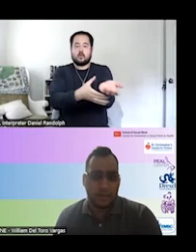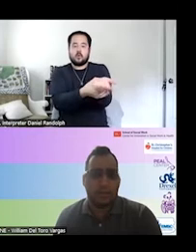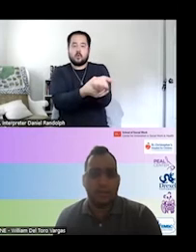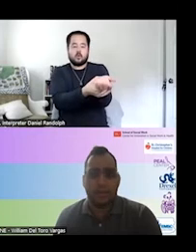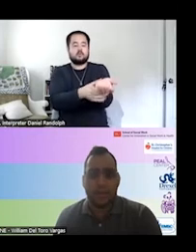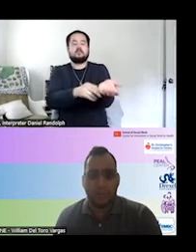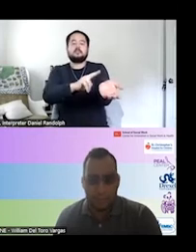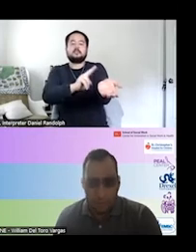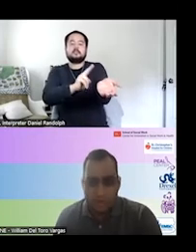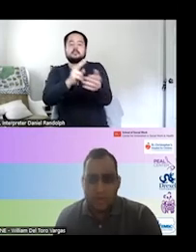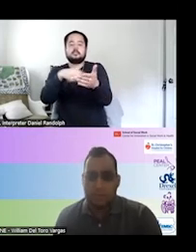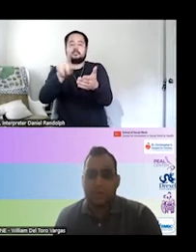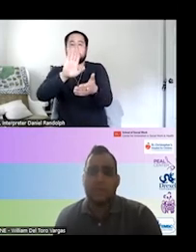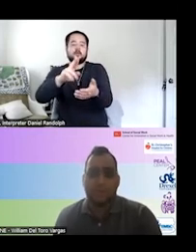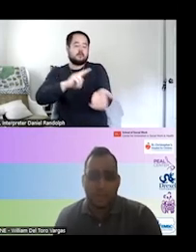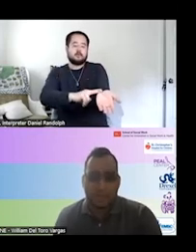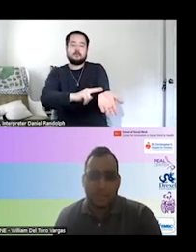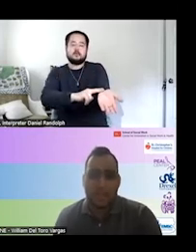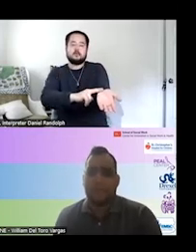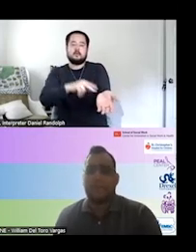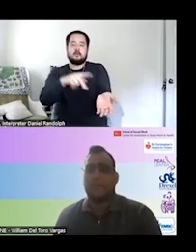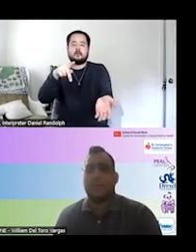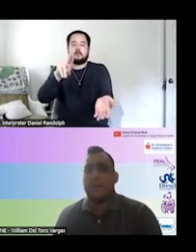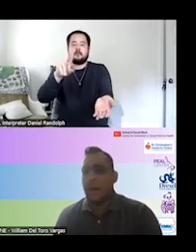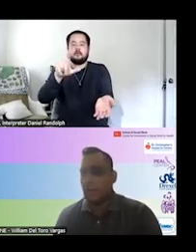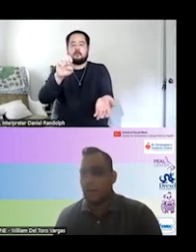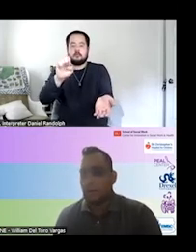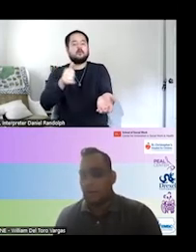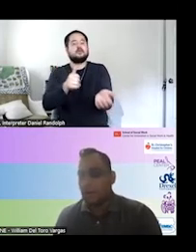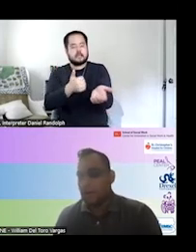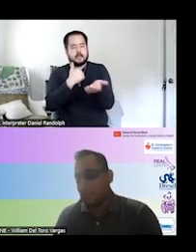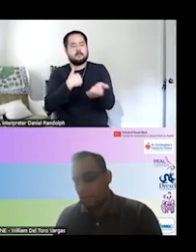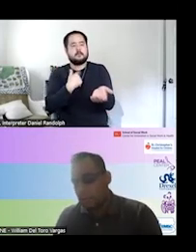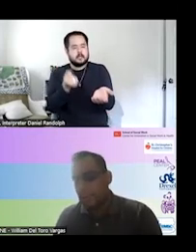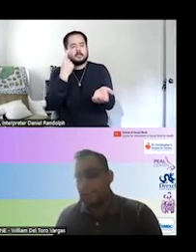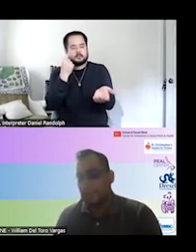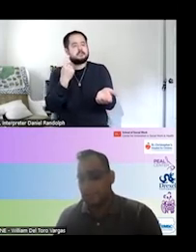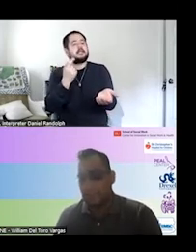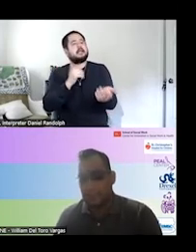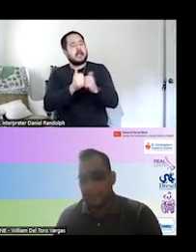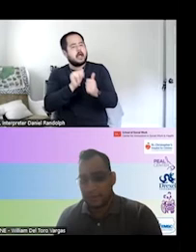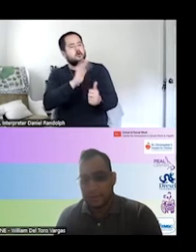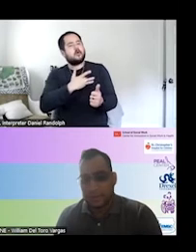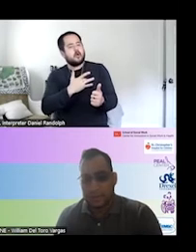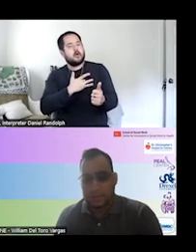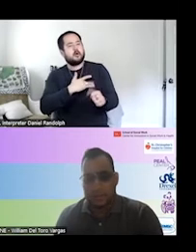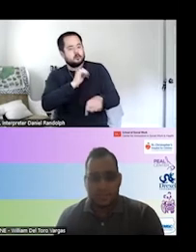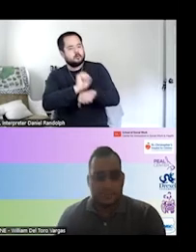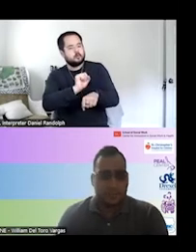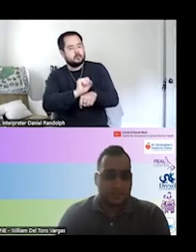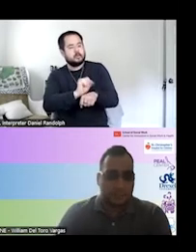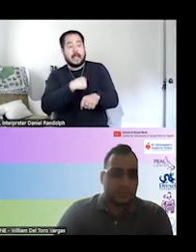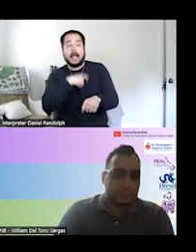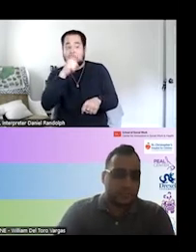understand, help me to understand how well your heart is working.